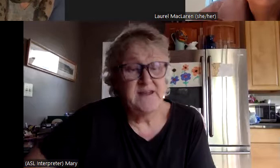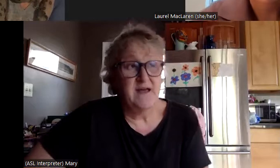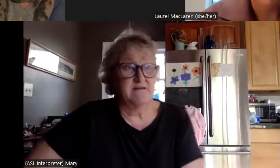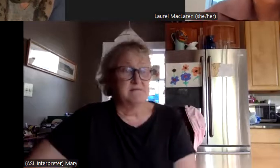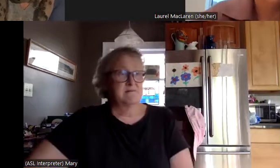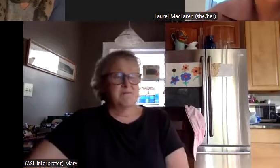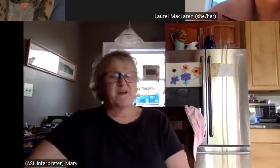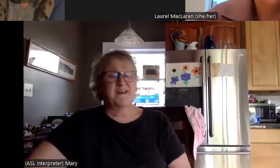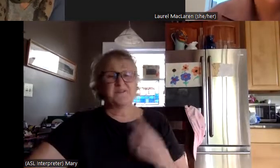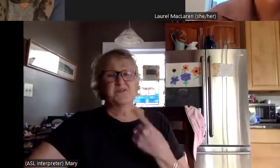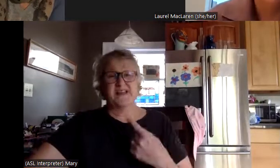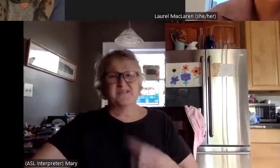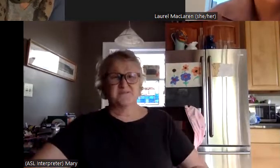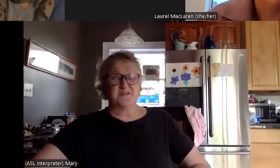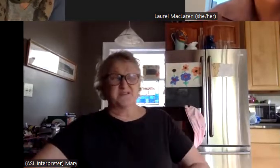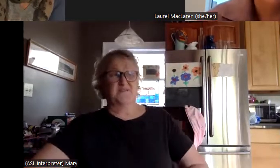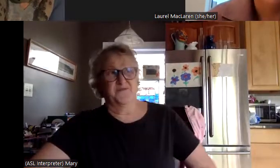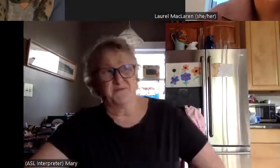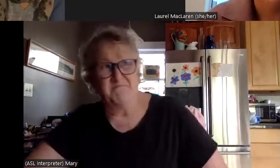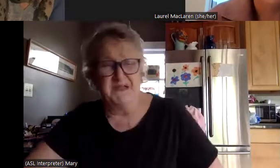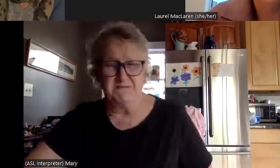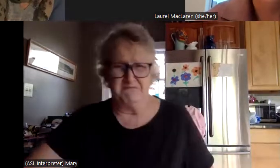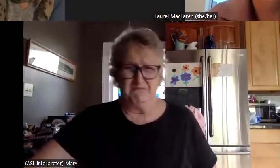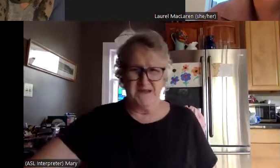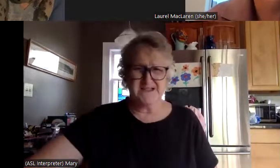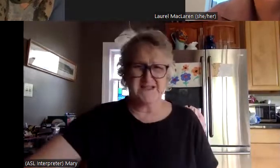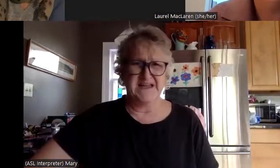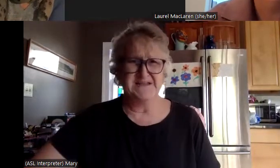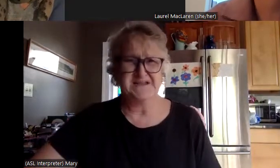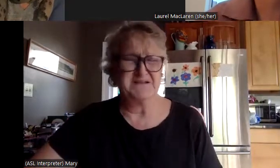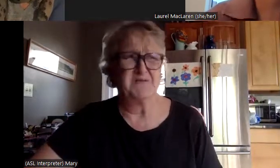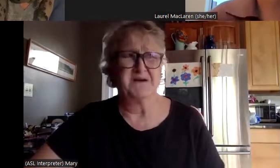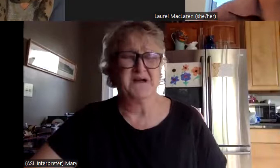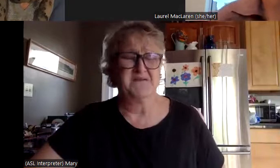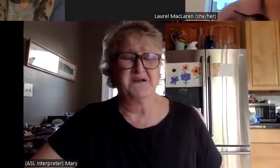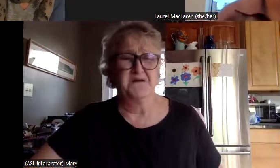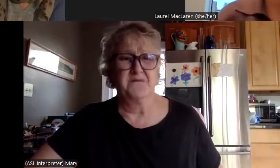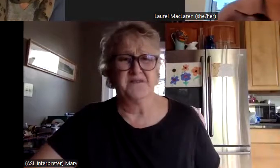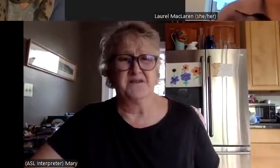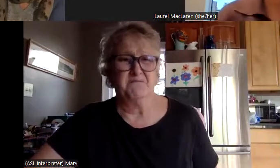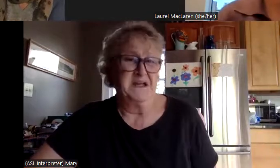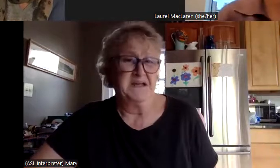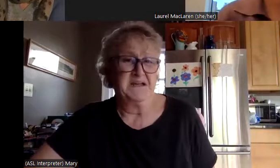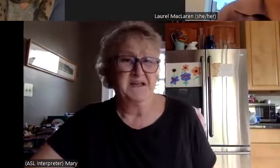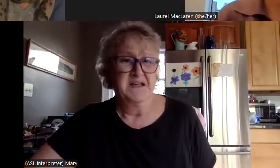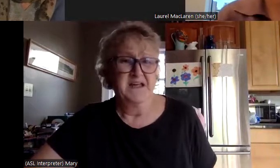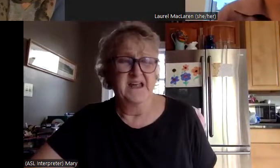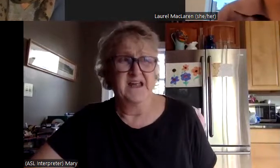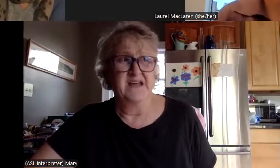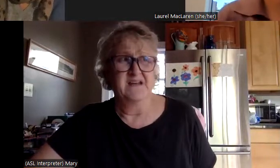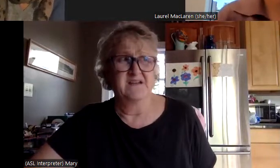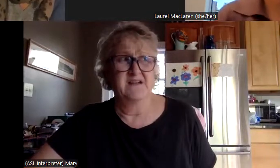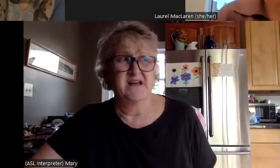but my neighbor has a bunch of like big snakes. I don't know what kind they are, but they're big.